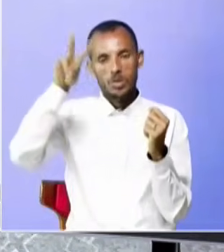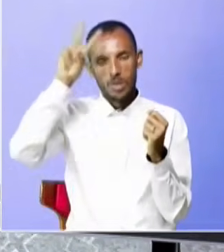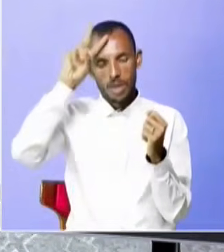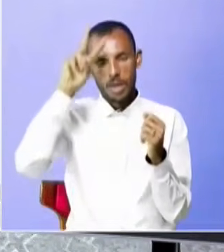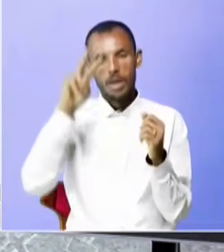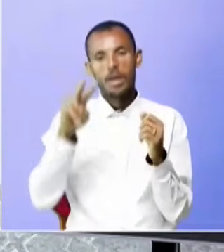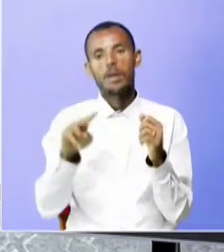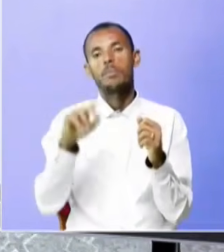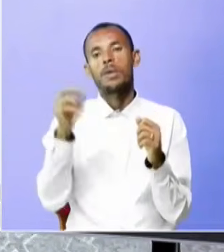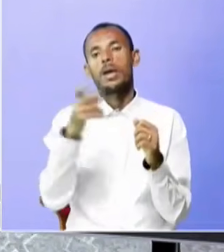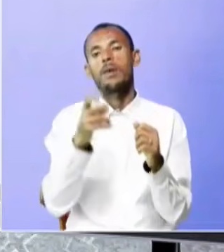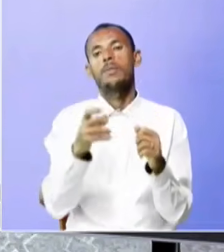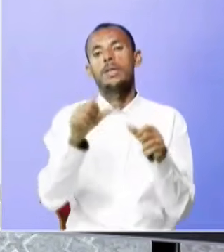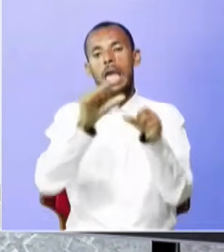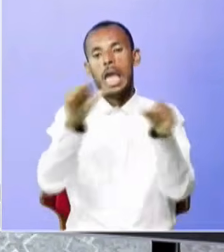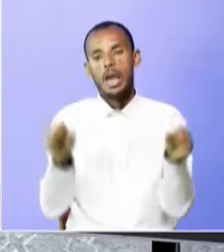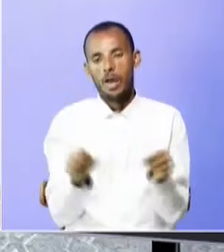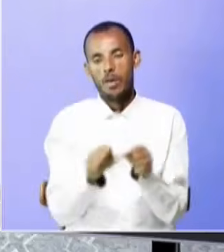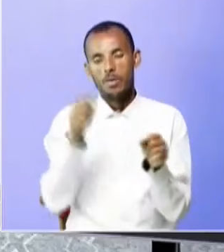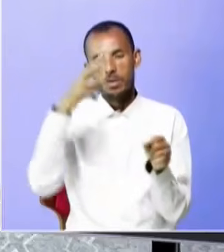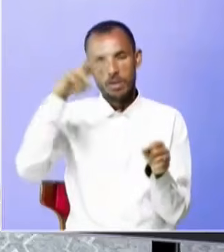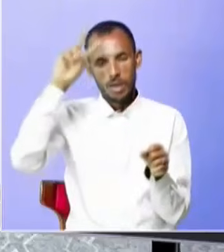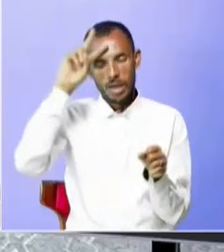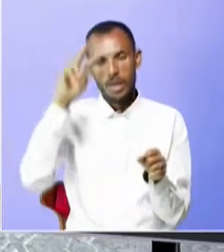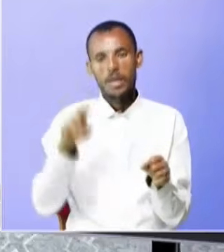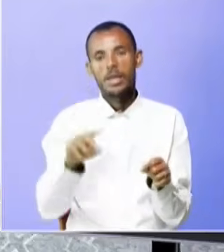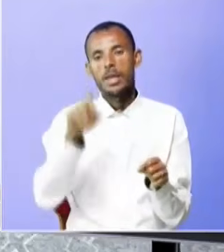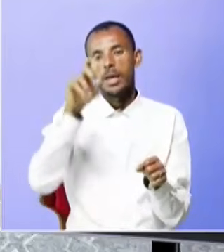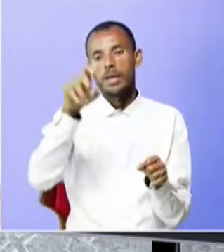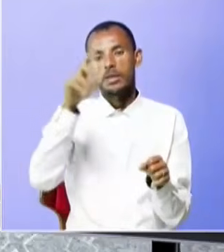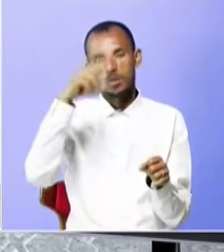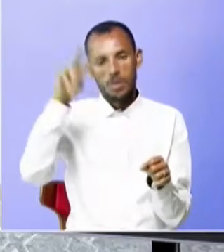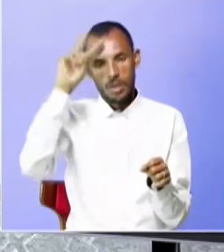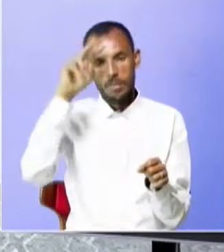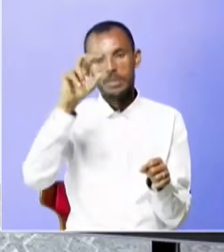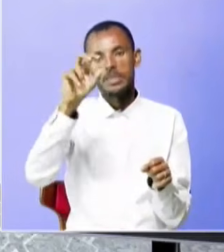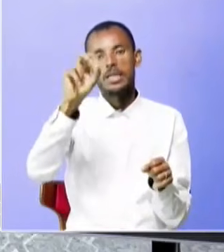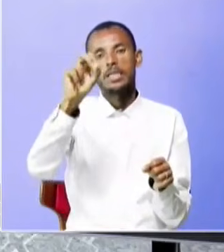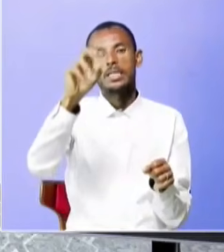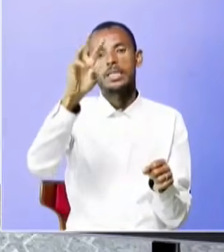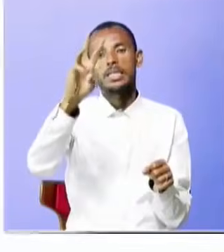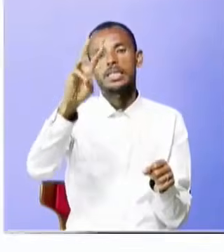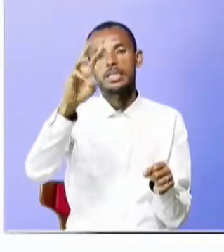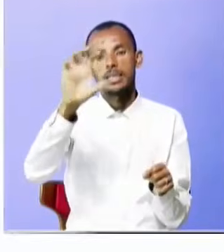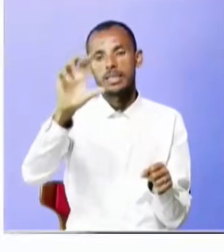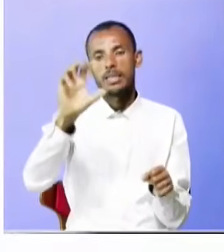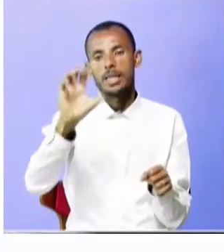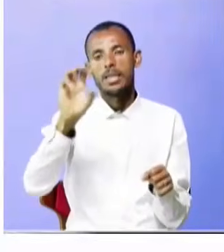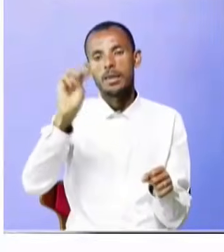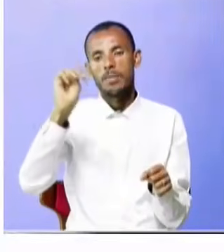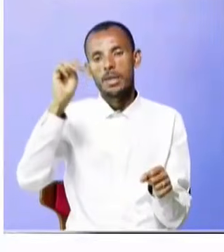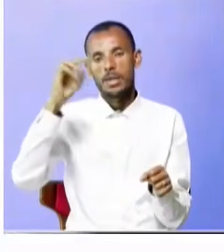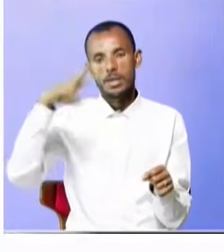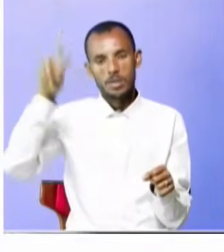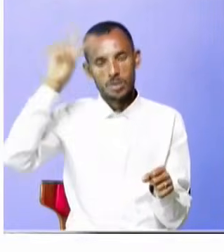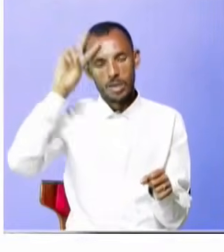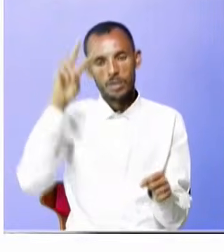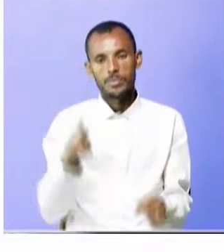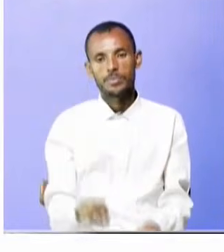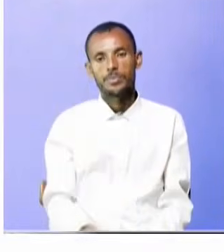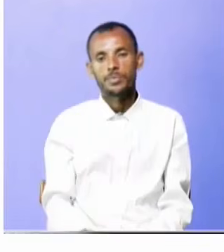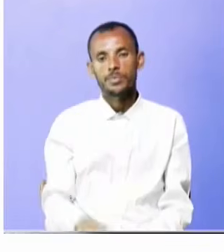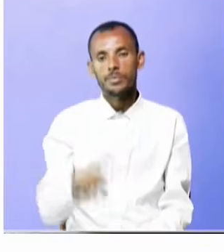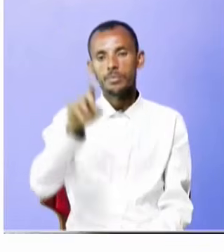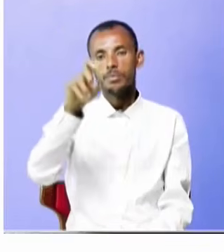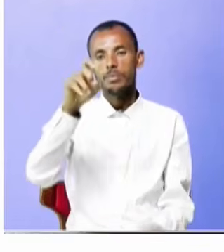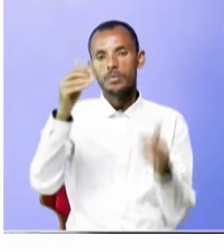of the square. So x squared is equal to 36 centimeter implies x is the square root of